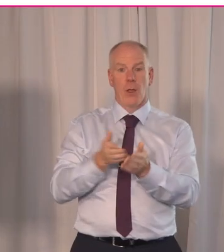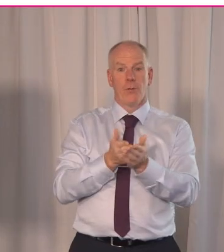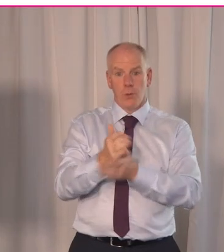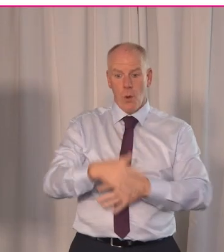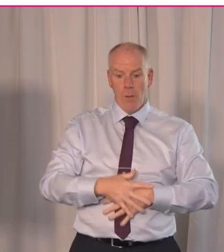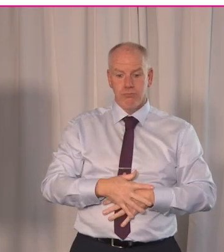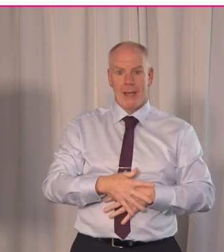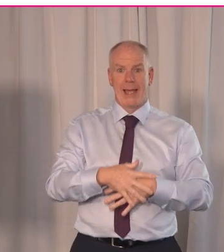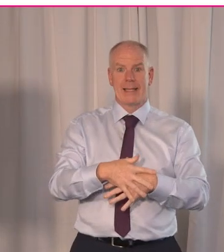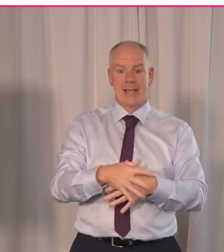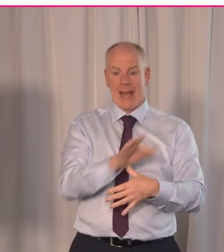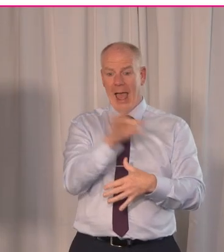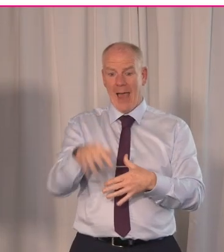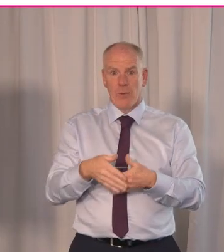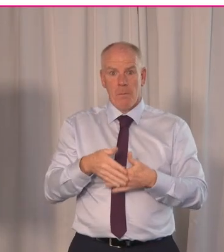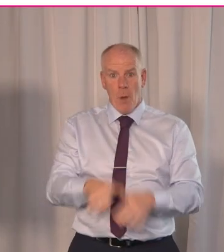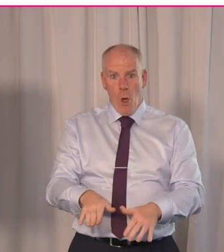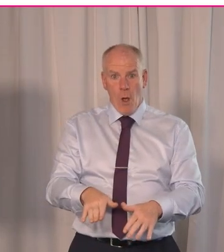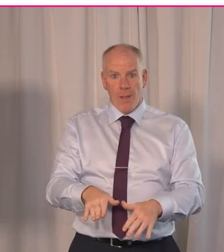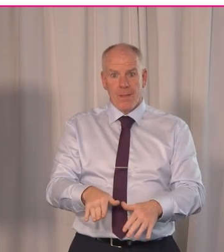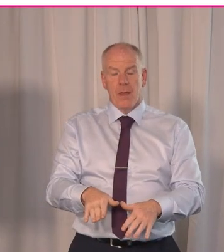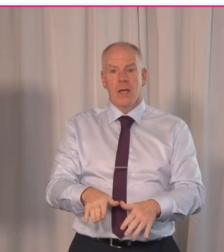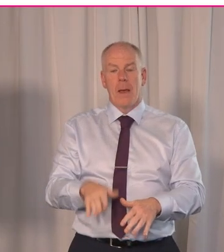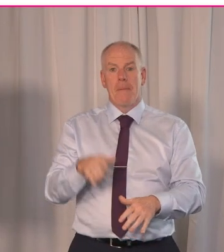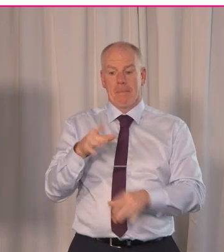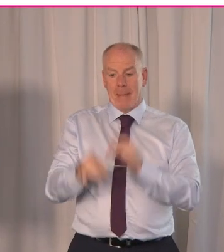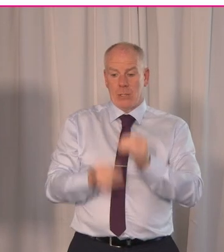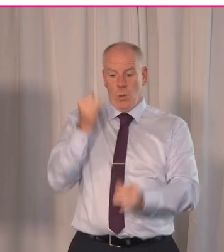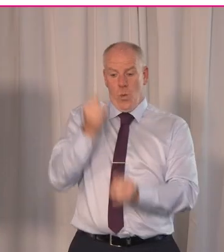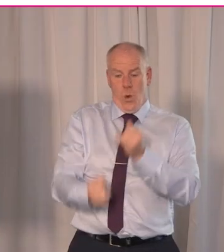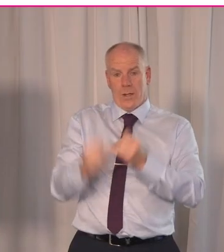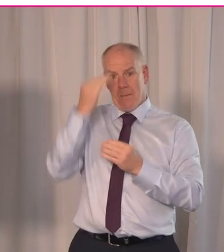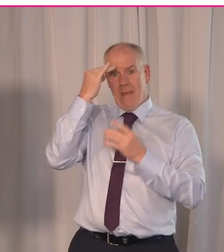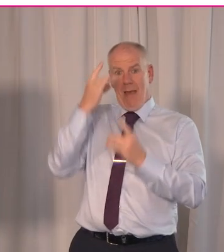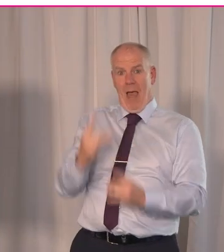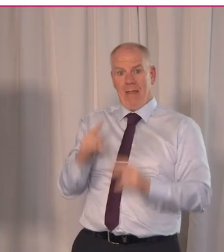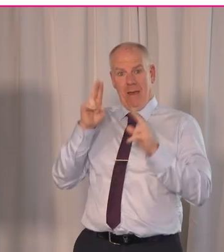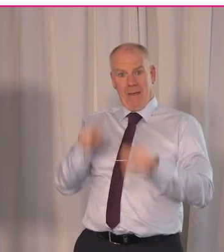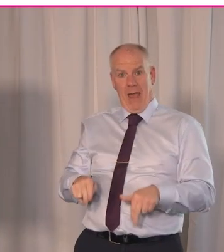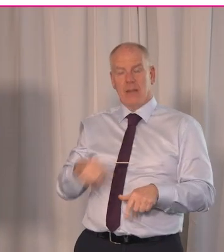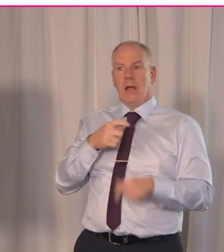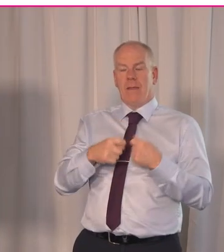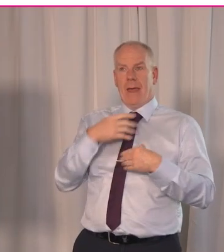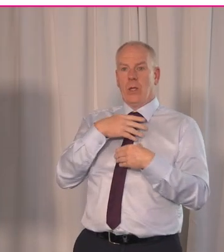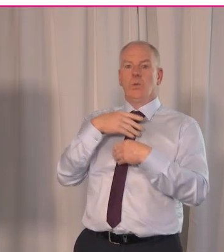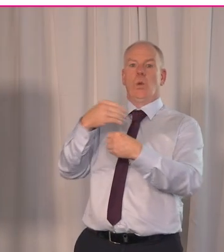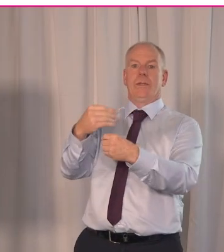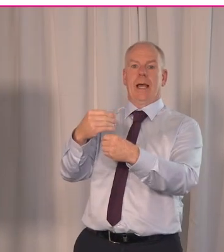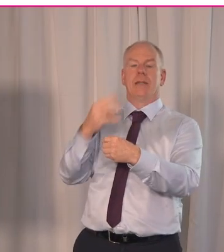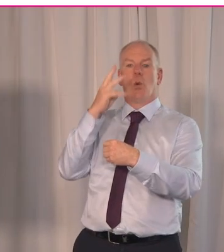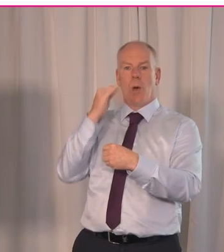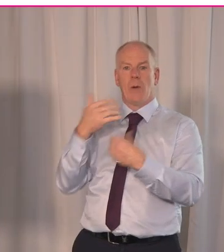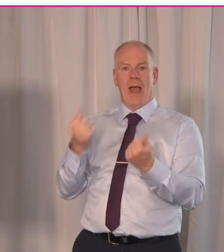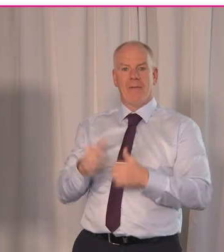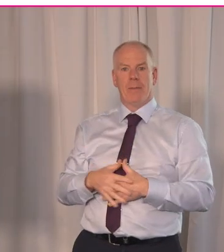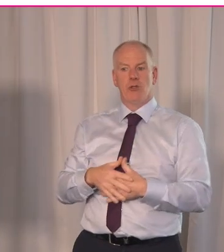might exacerbate poor mental health, and that suicide is the leading cause of maternal